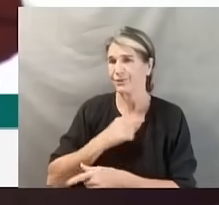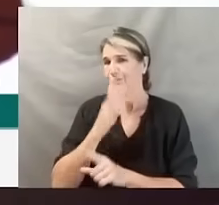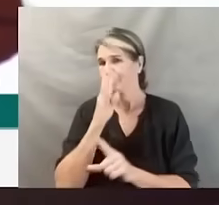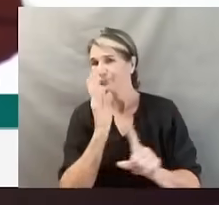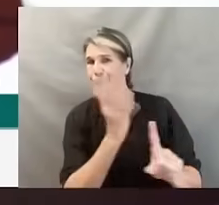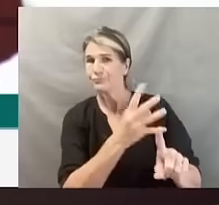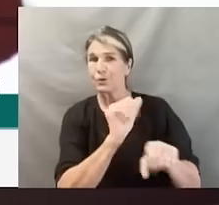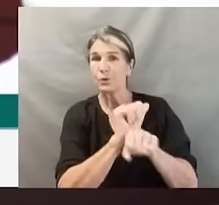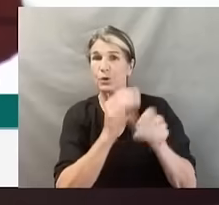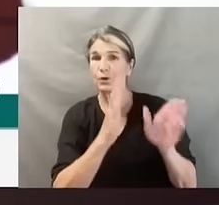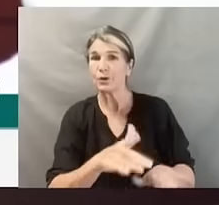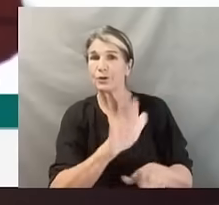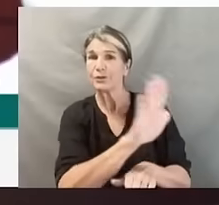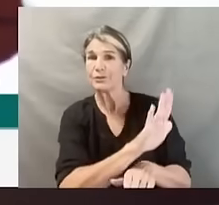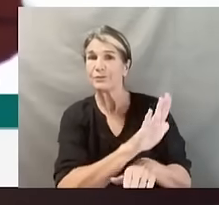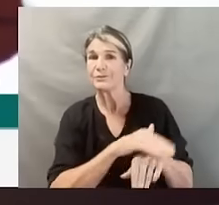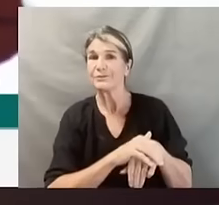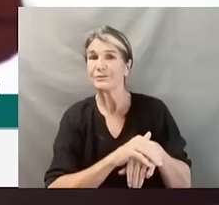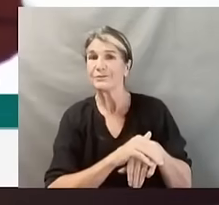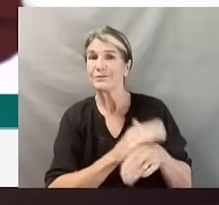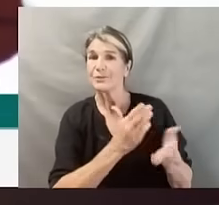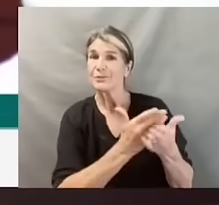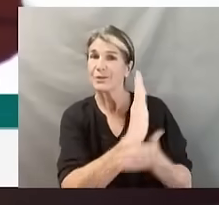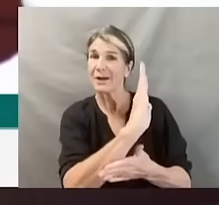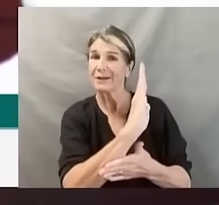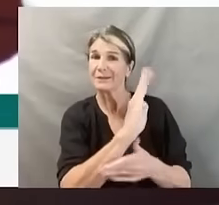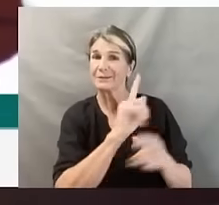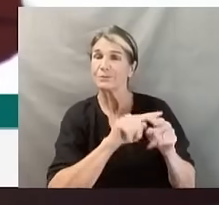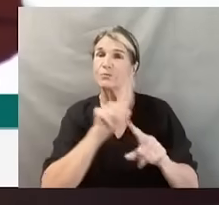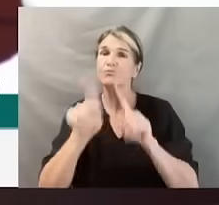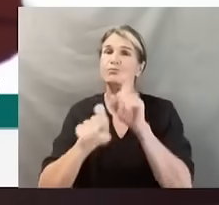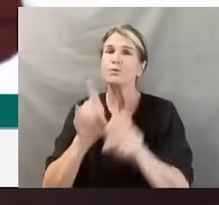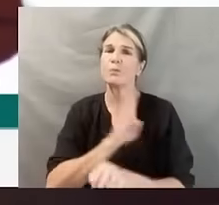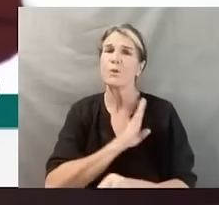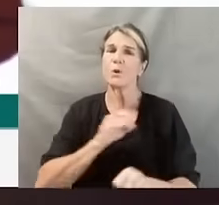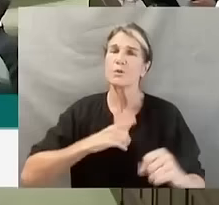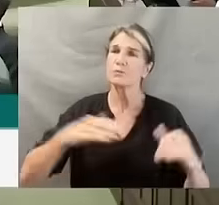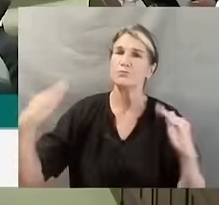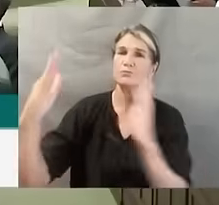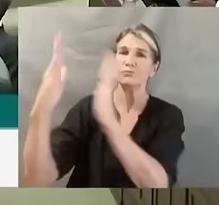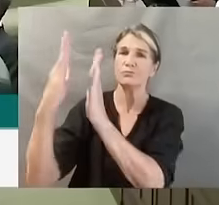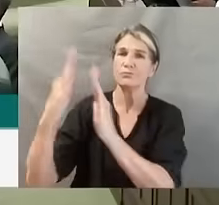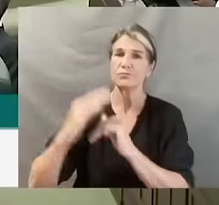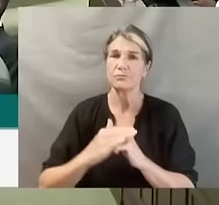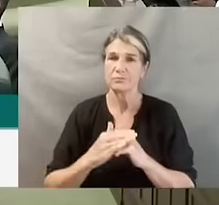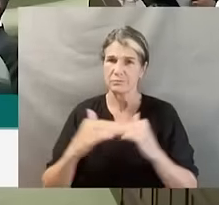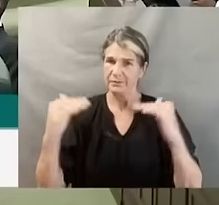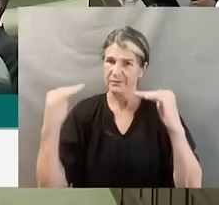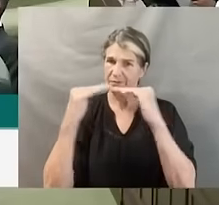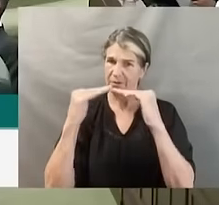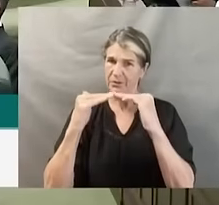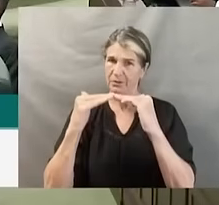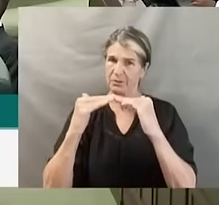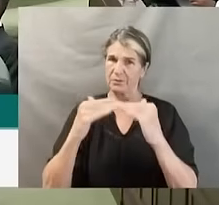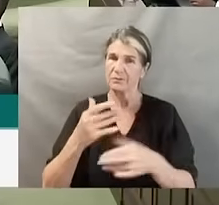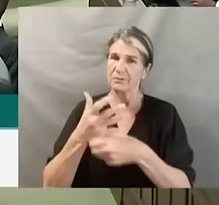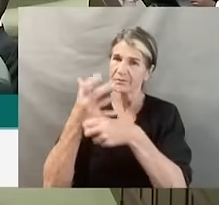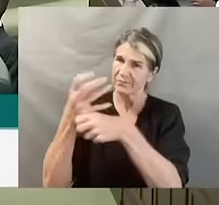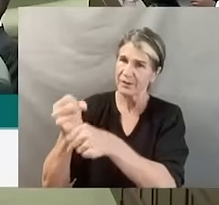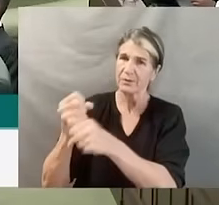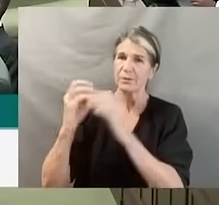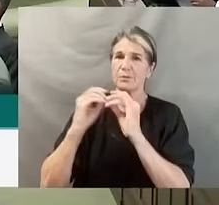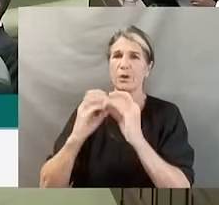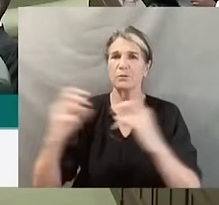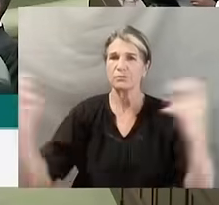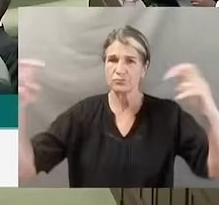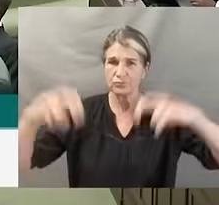in this Assembly, commit to fair, good faith bargaining for all of Alberta's public sector workers? The Honourable the Minister of Infrastructure.